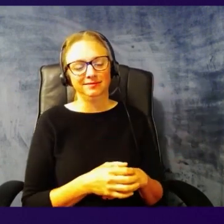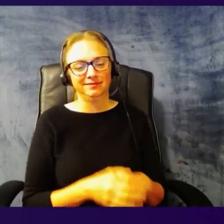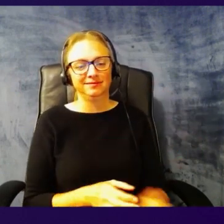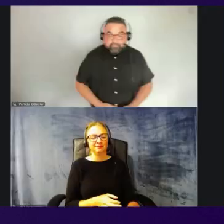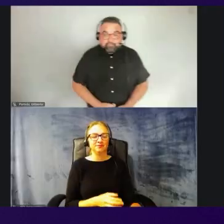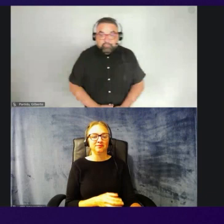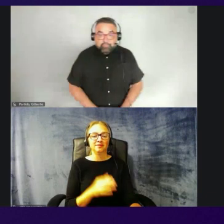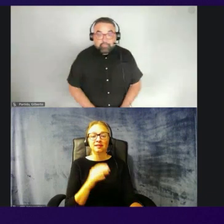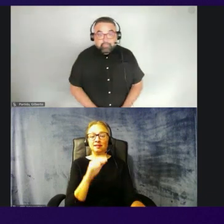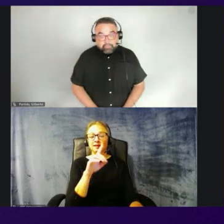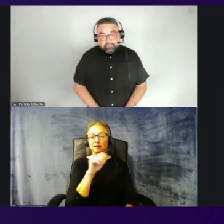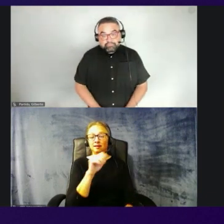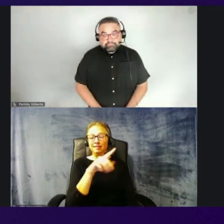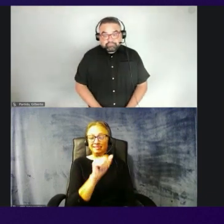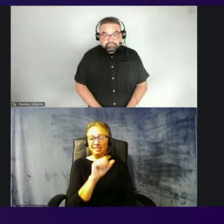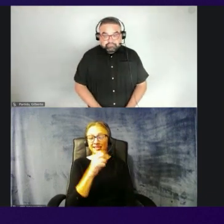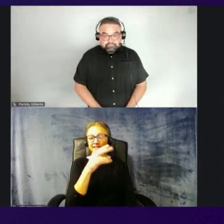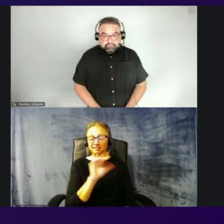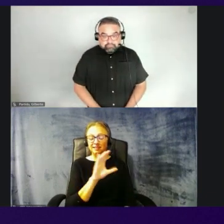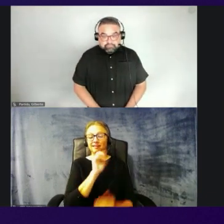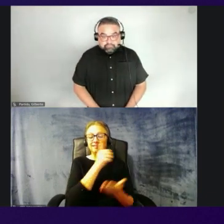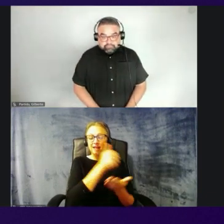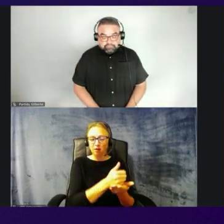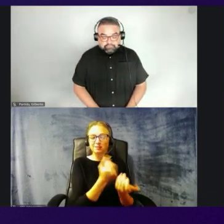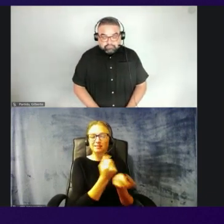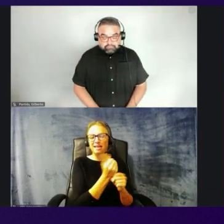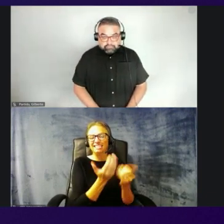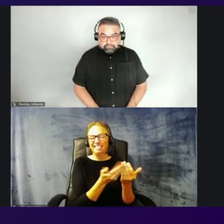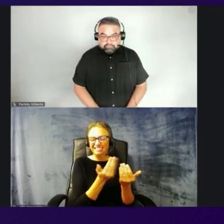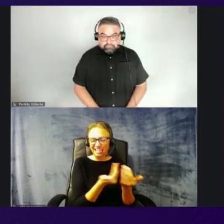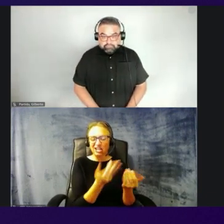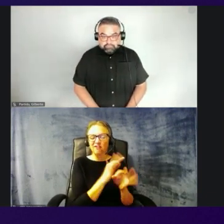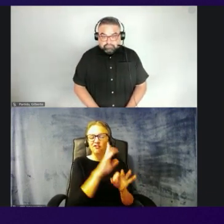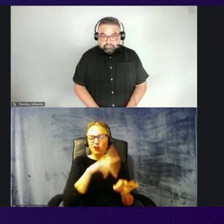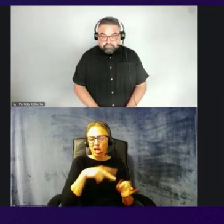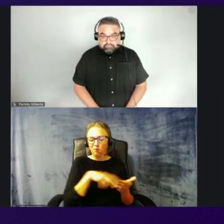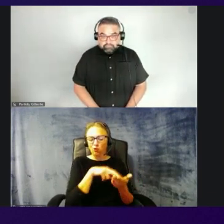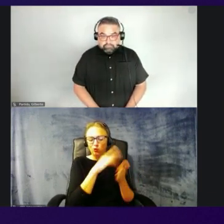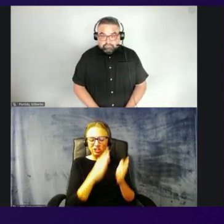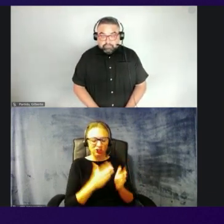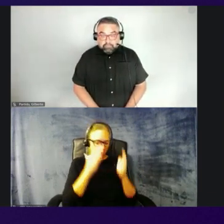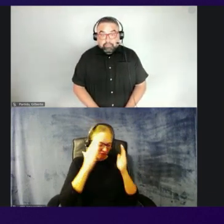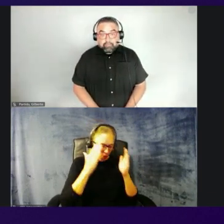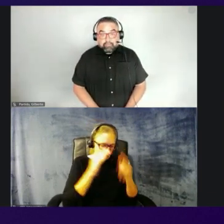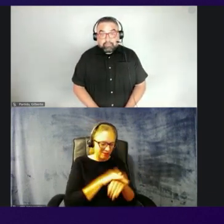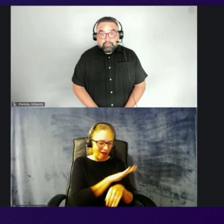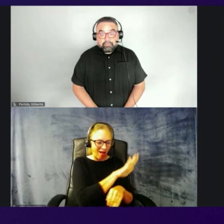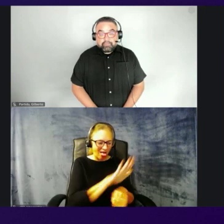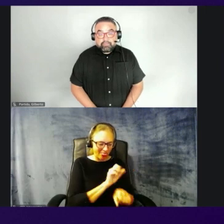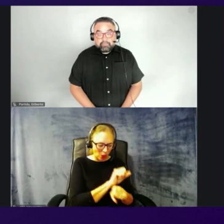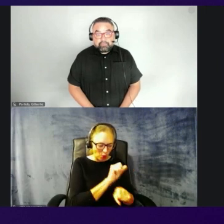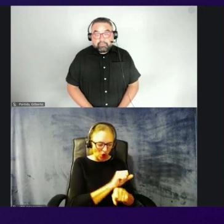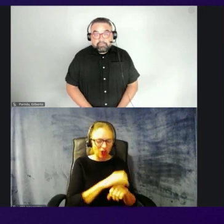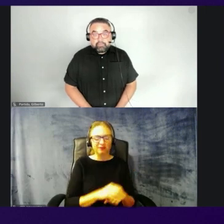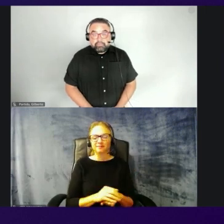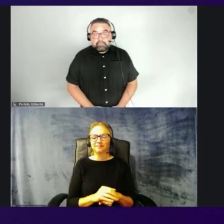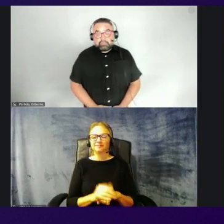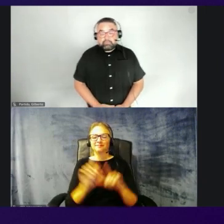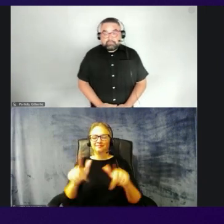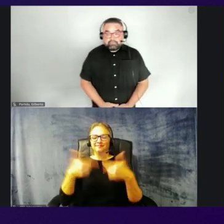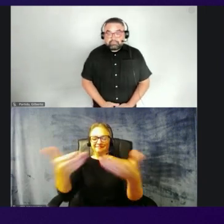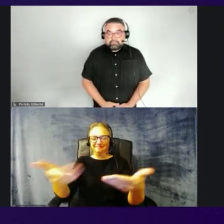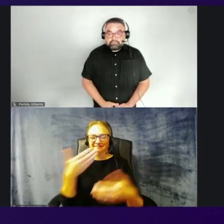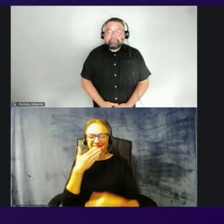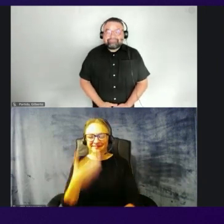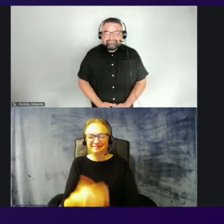DataSync helps them, makes it easy for them, freeing up these researchers to focus on their work. And they can provide customers,